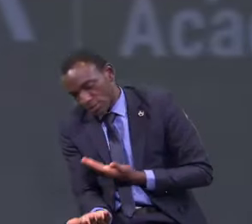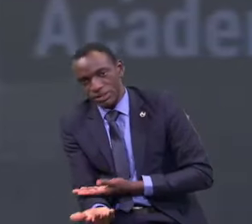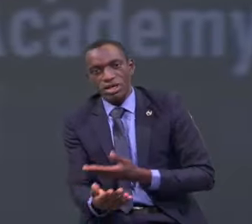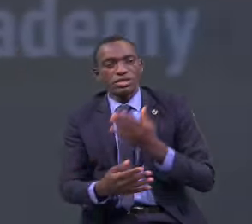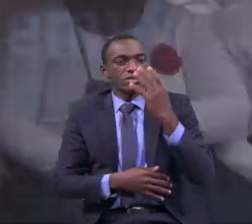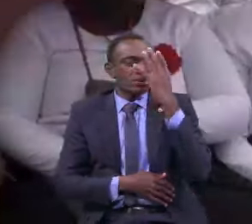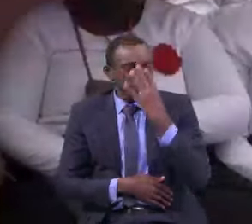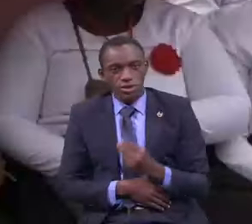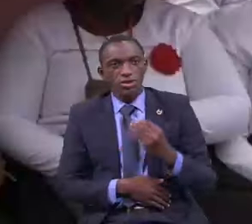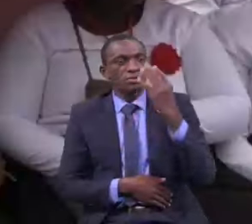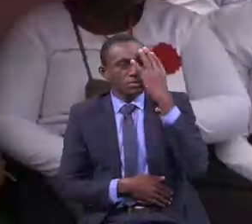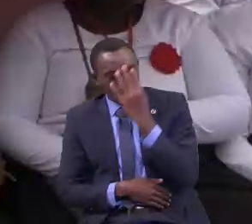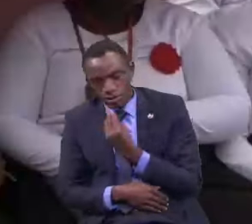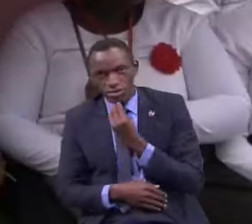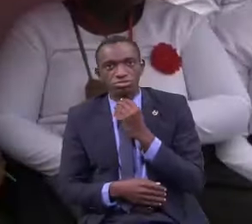subdue anything.